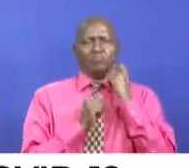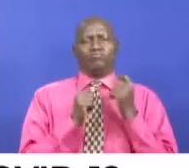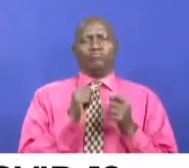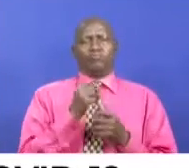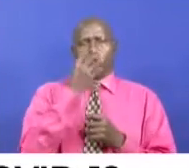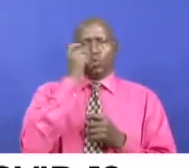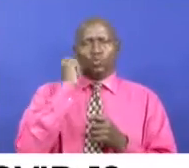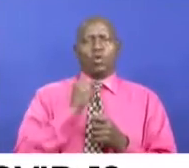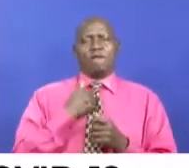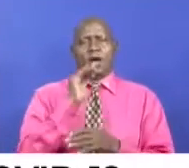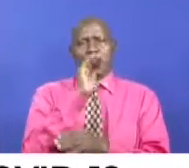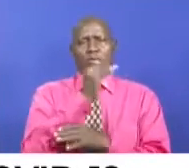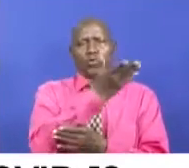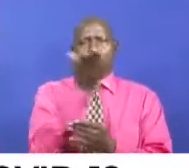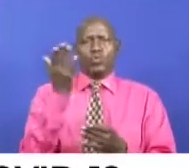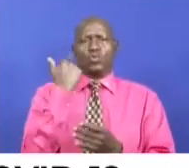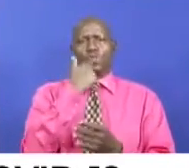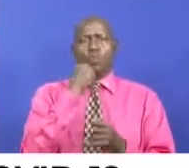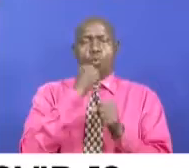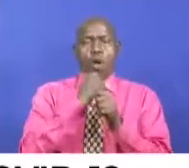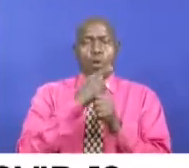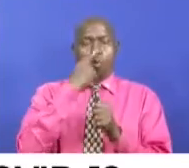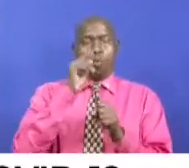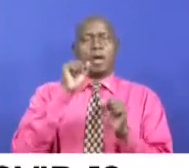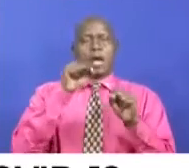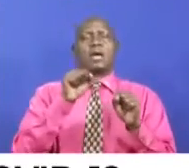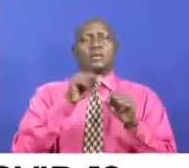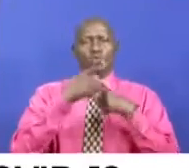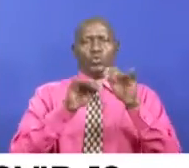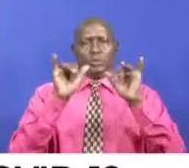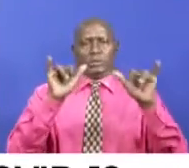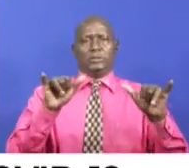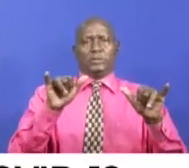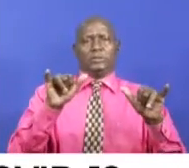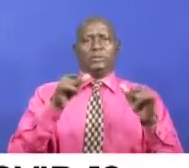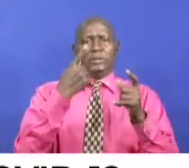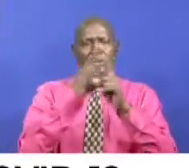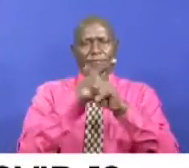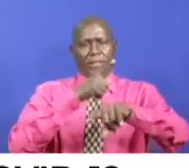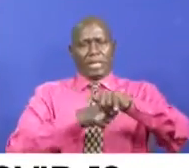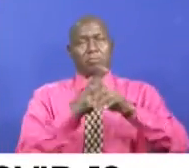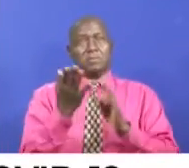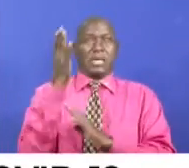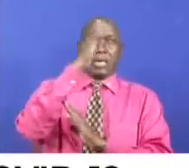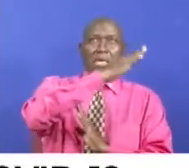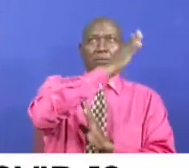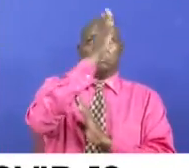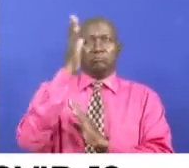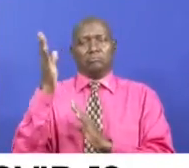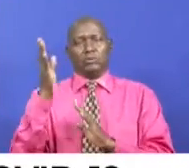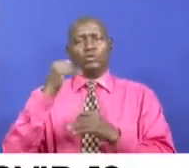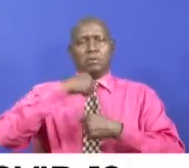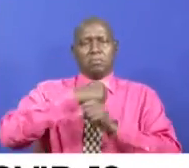and asked employers to adopt a shift system that enables staff to work at different times of day or on different days to